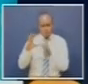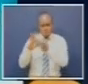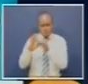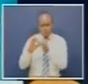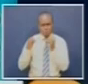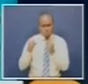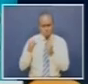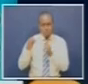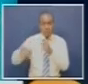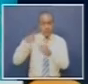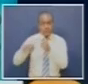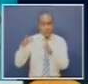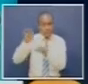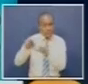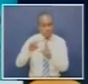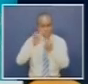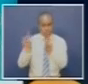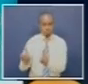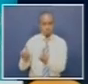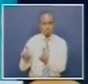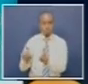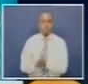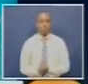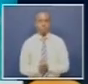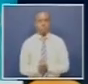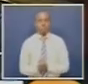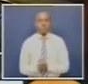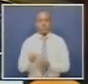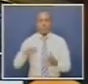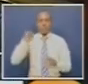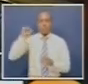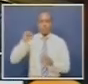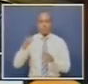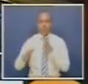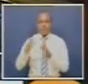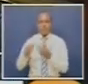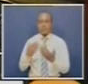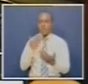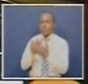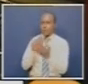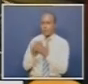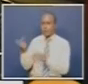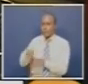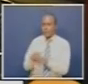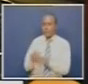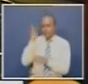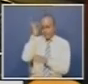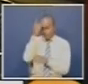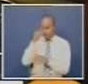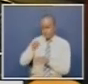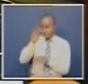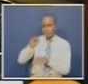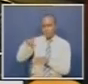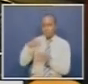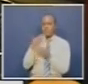hold to 2017? Barak Muluka, seasoned political analyst, is with us in studio. Thank you so much for making time. And the Greater North MP, Simba Rati, thank